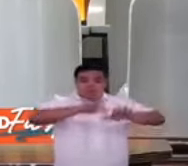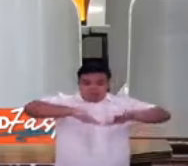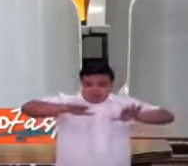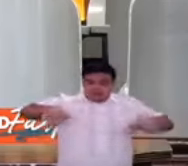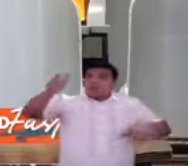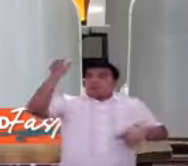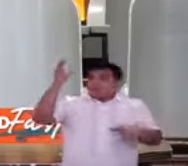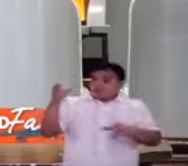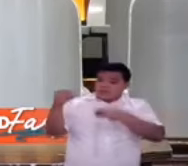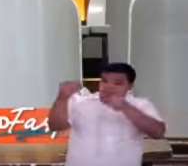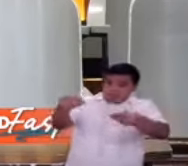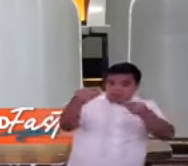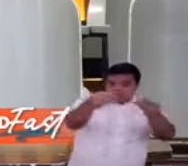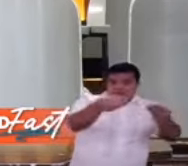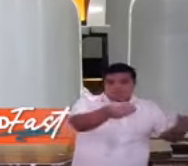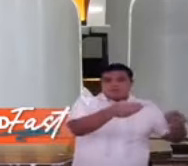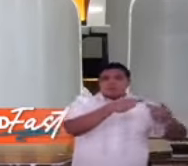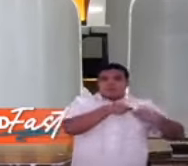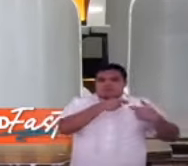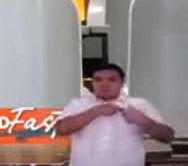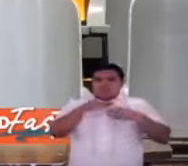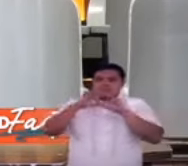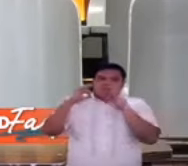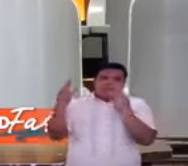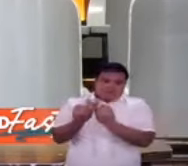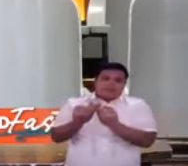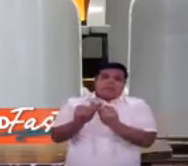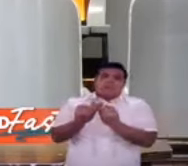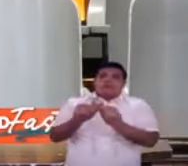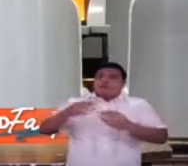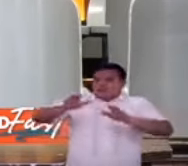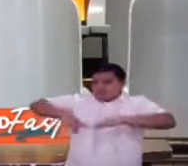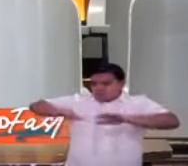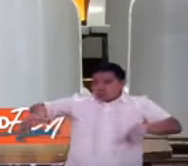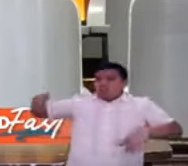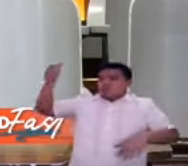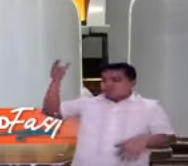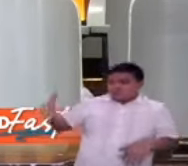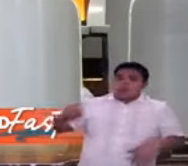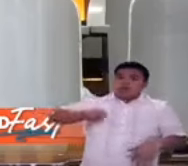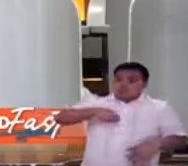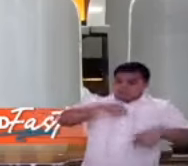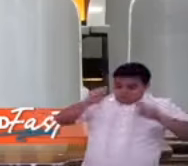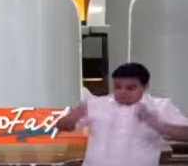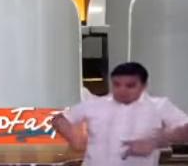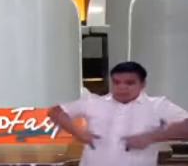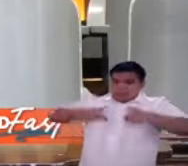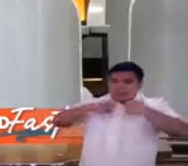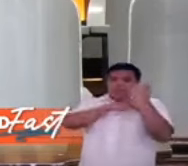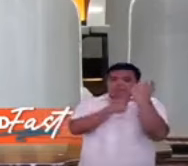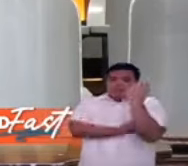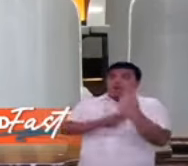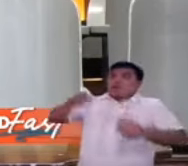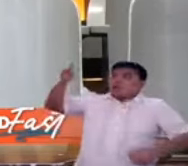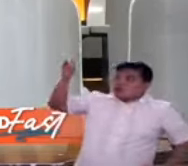has ordained our children, has ordained our families, as children of God, we should be living in the power of